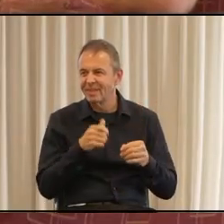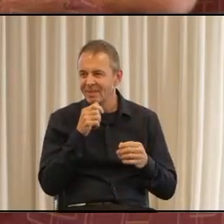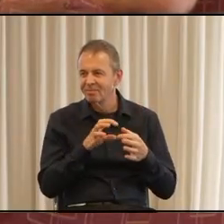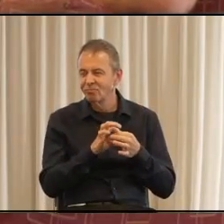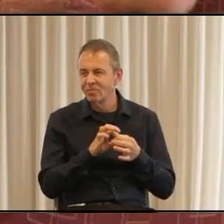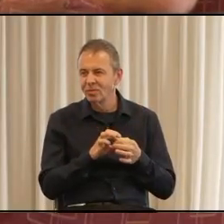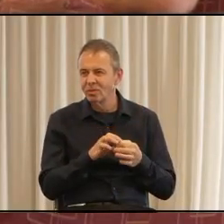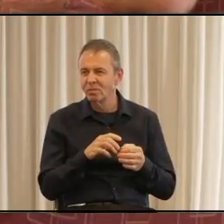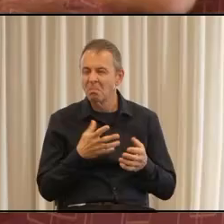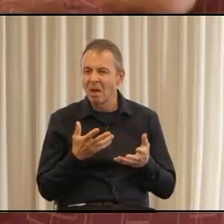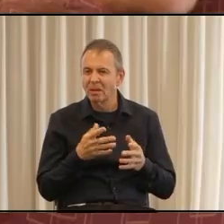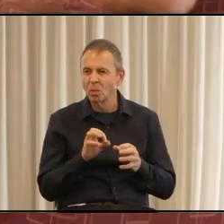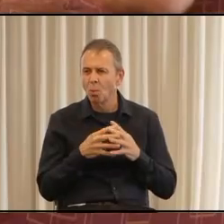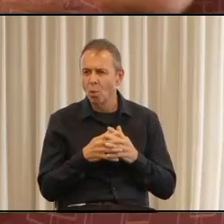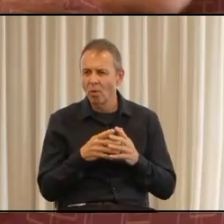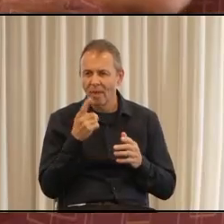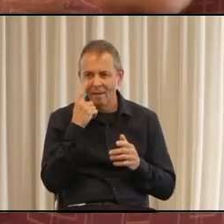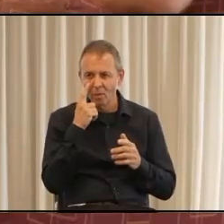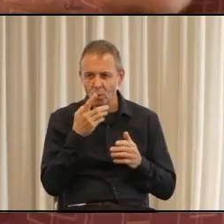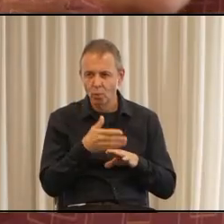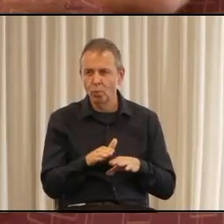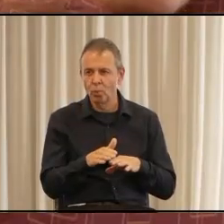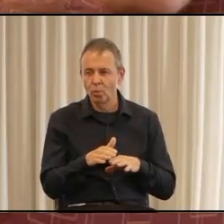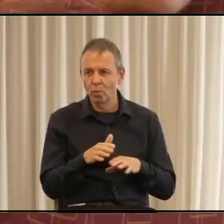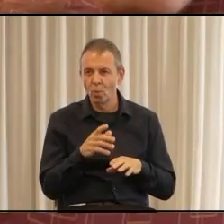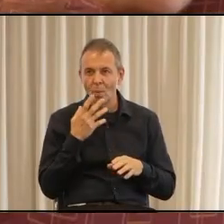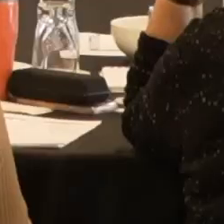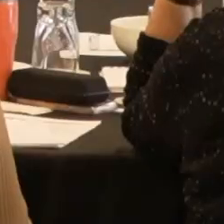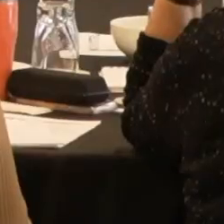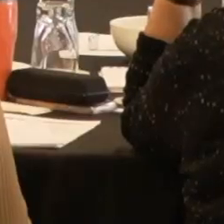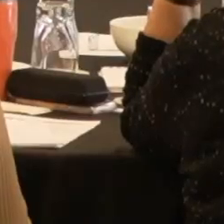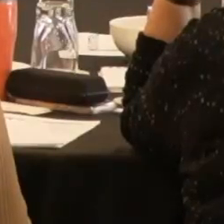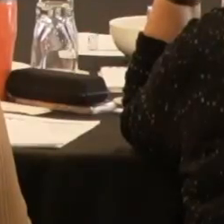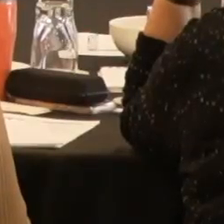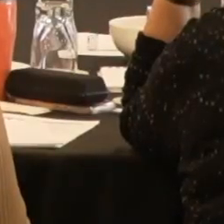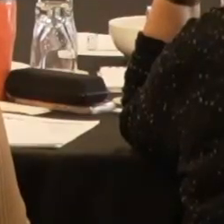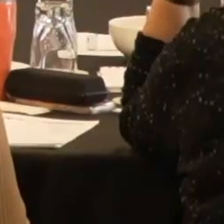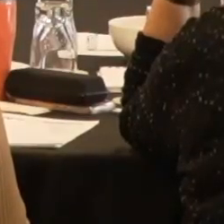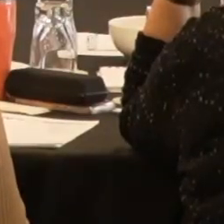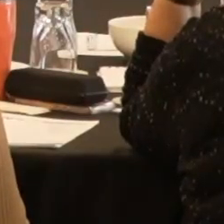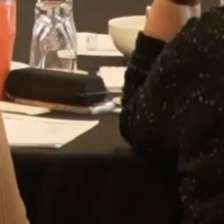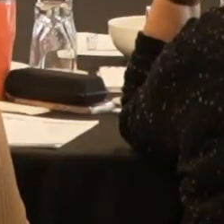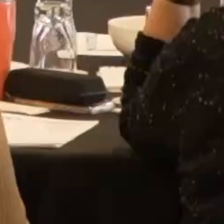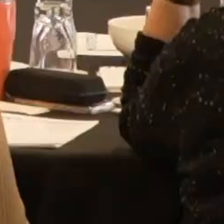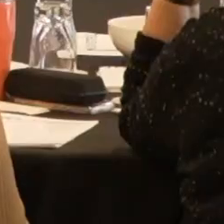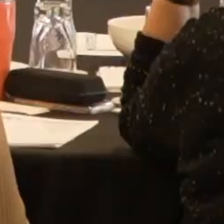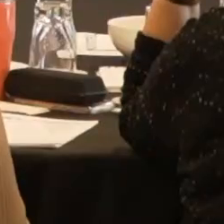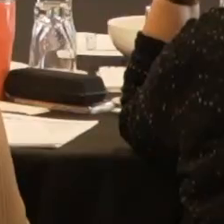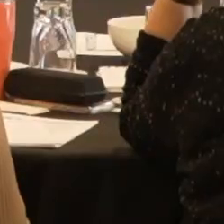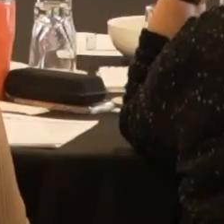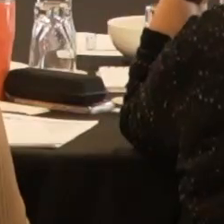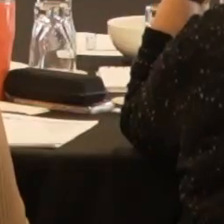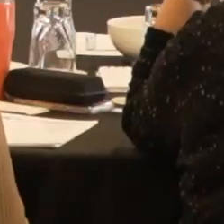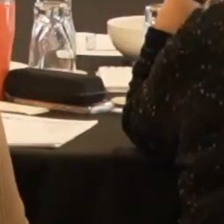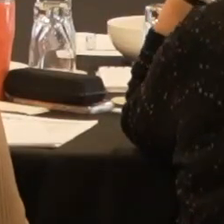and we've gone to try something out. And the first time you're there, you feel like a fish out of water. And the second time, you're still feeling like a fish out of water, but quite often if you